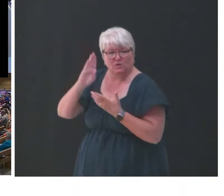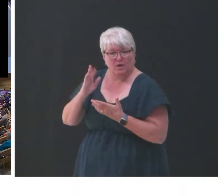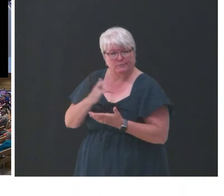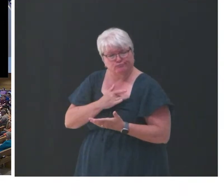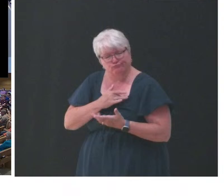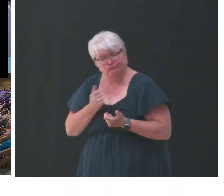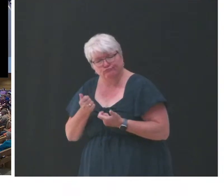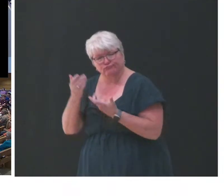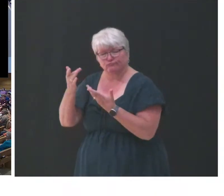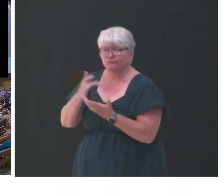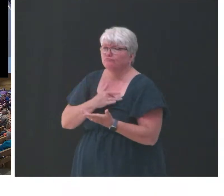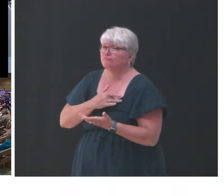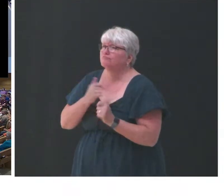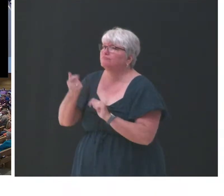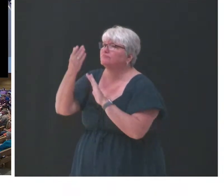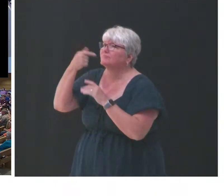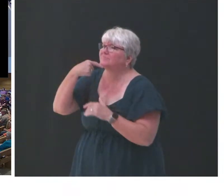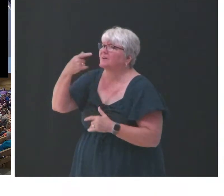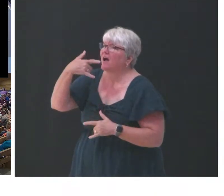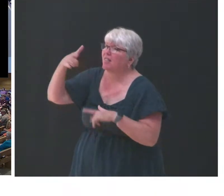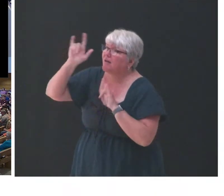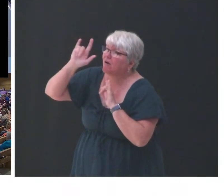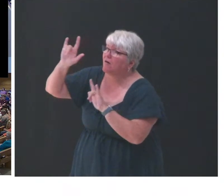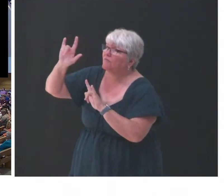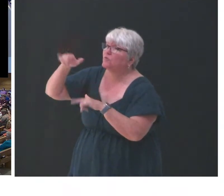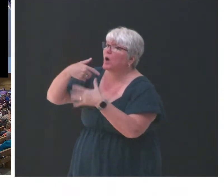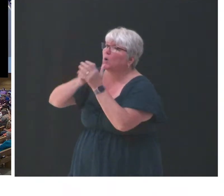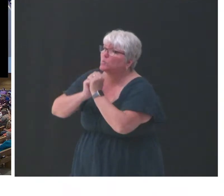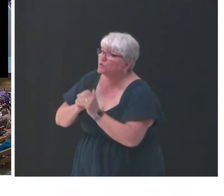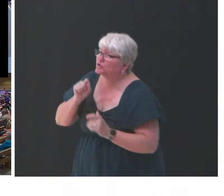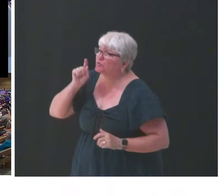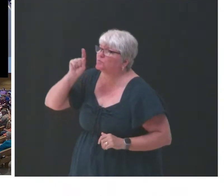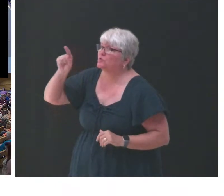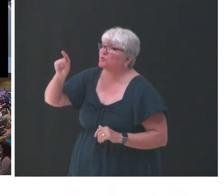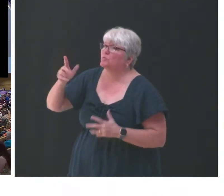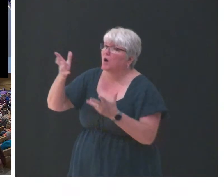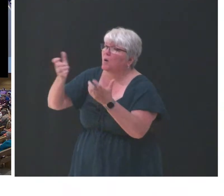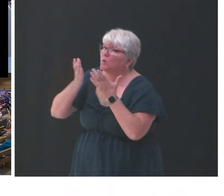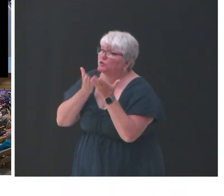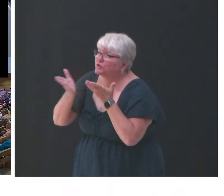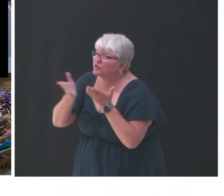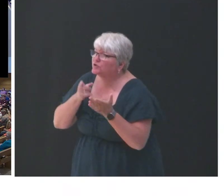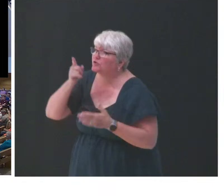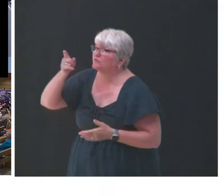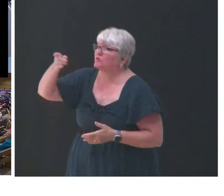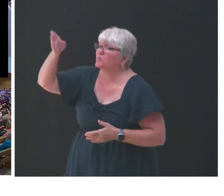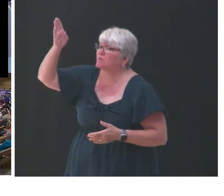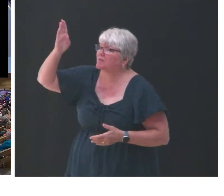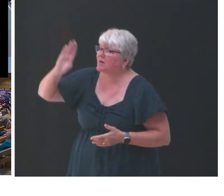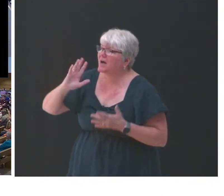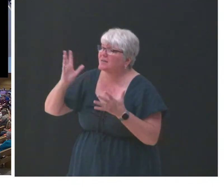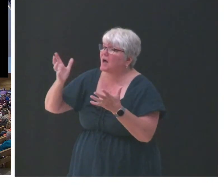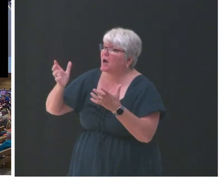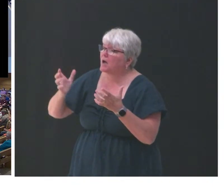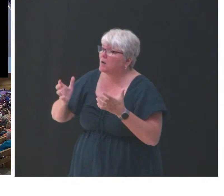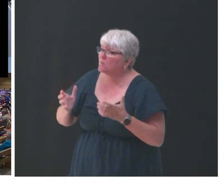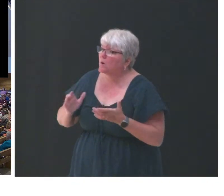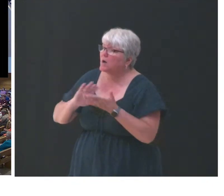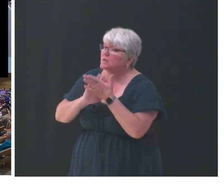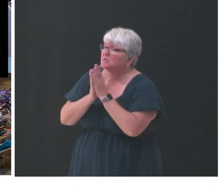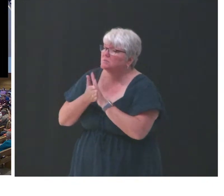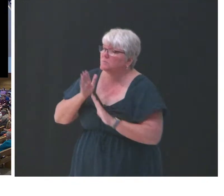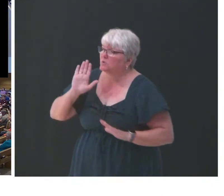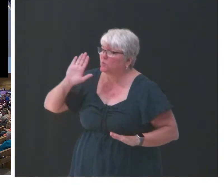come before God and we say, God, I love you. God, I worship you. God, I want to serve you. God, I want to be